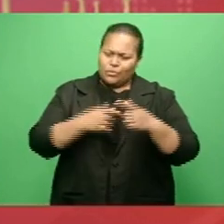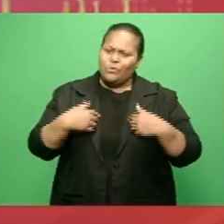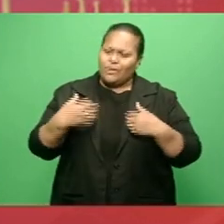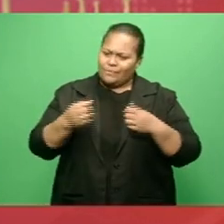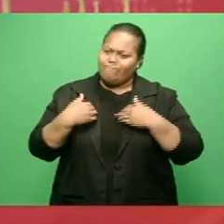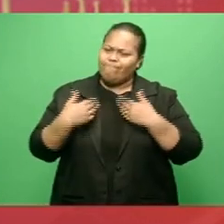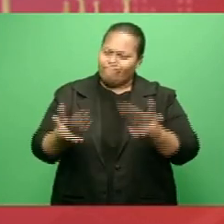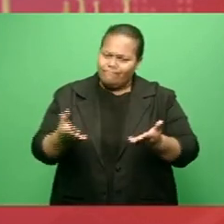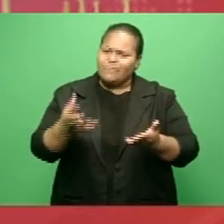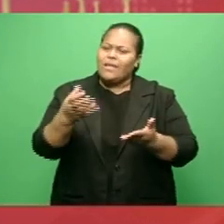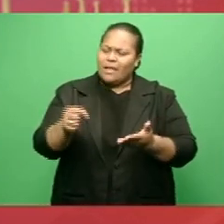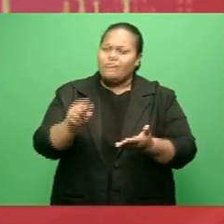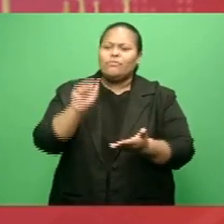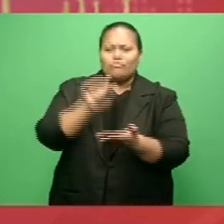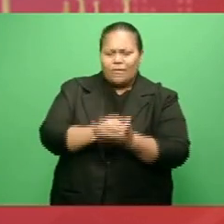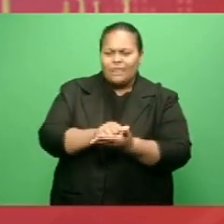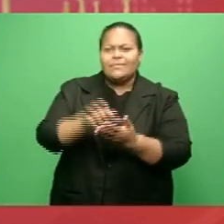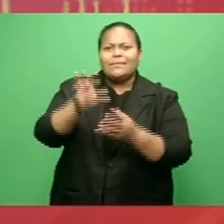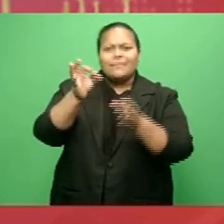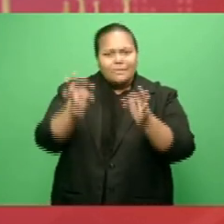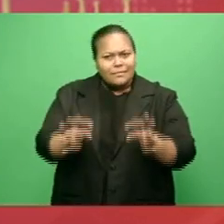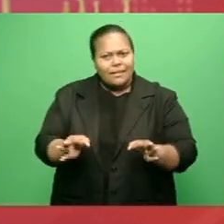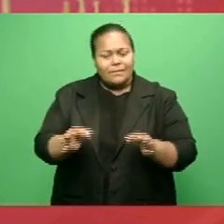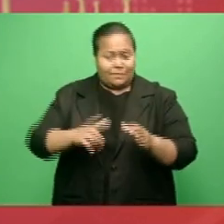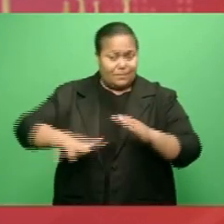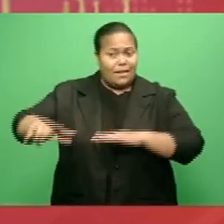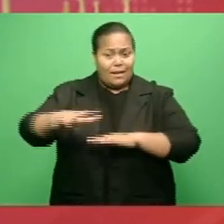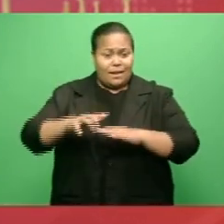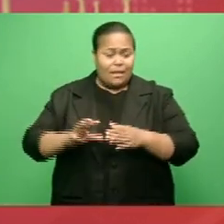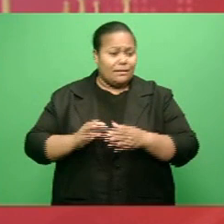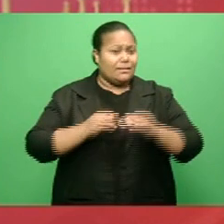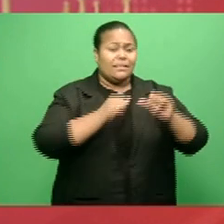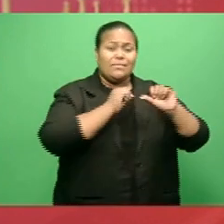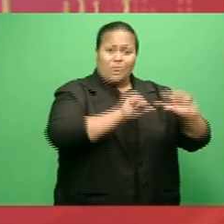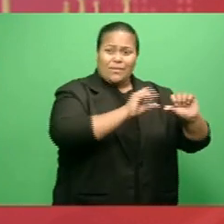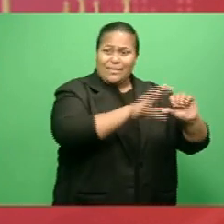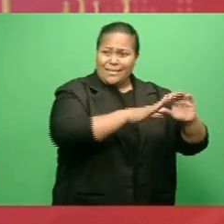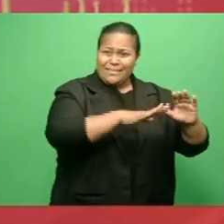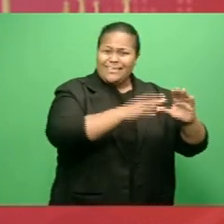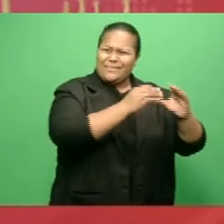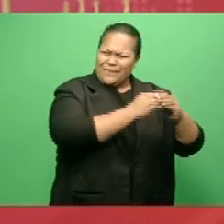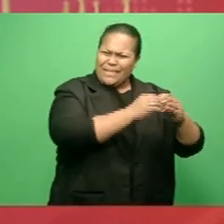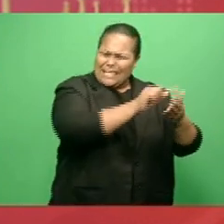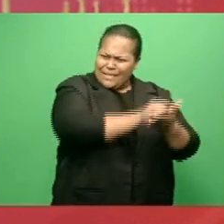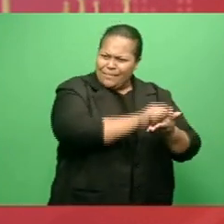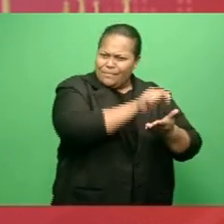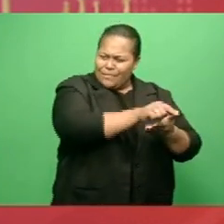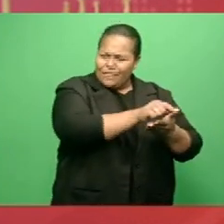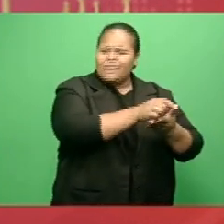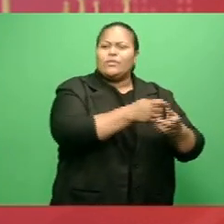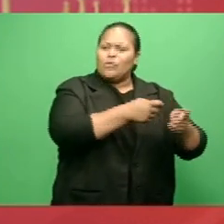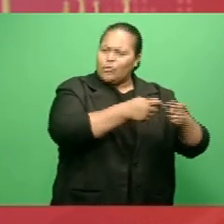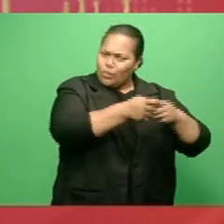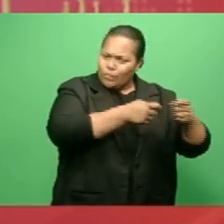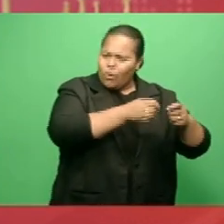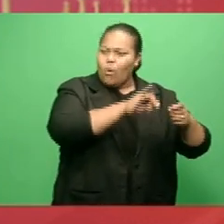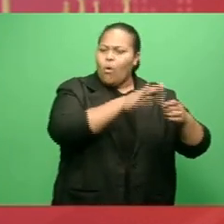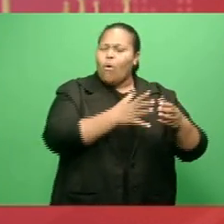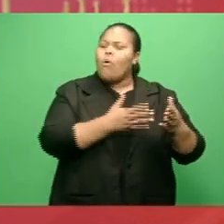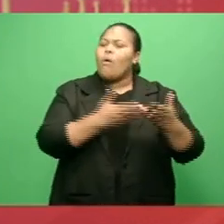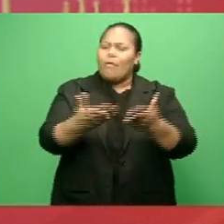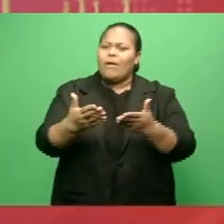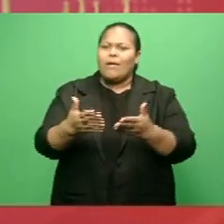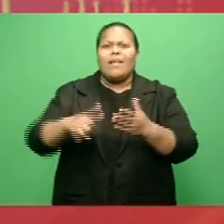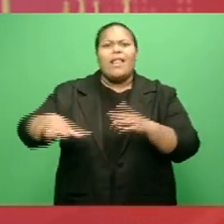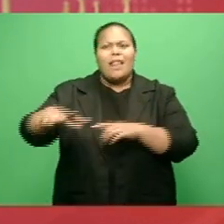Landowners have all the right to decide whether to put their lands in the land bank or to give it to the Itauke Land Trust Board to manage it. No one is forcing